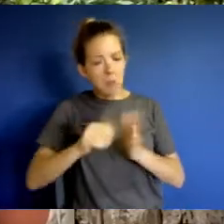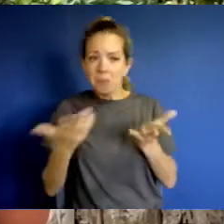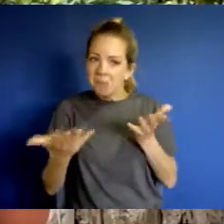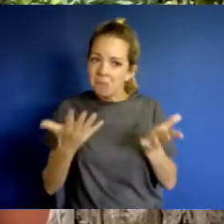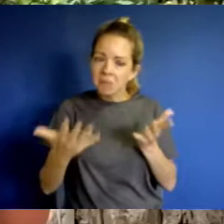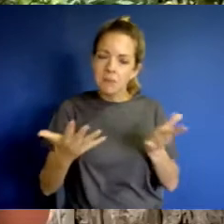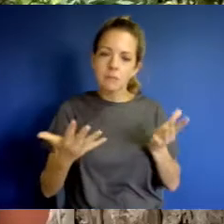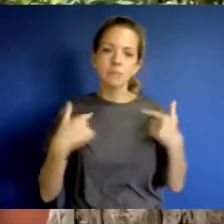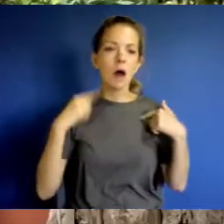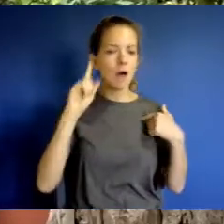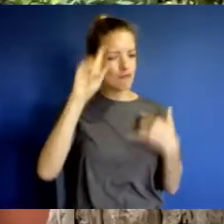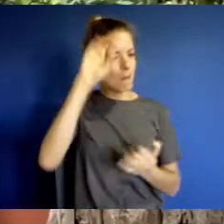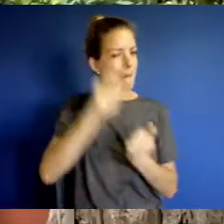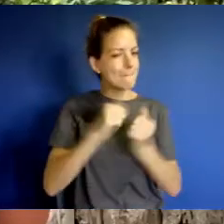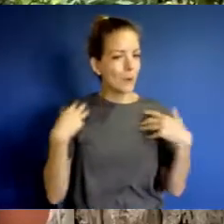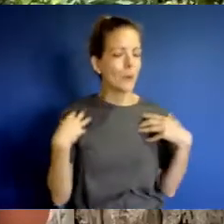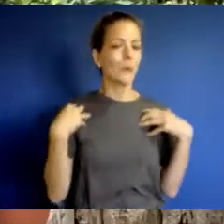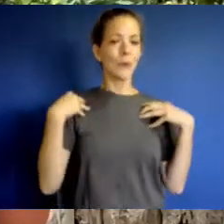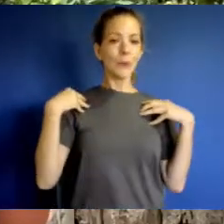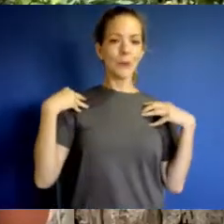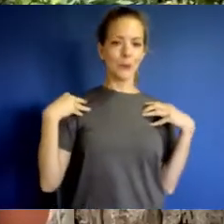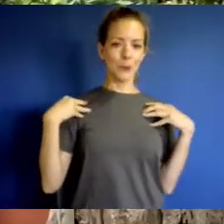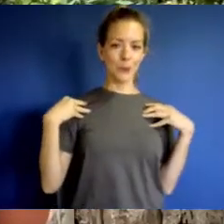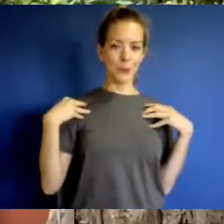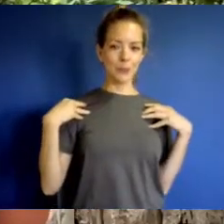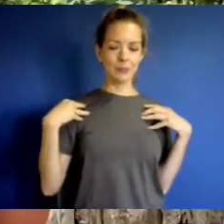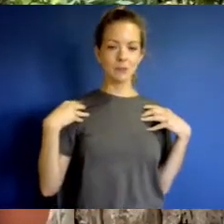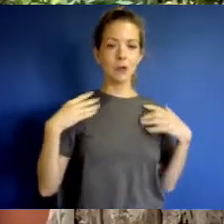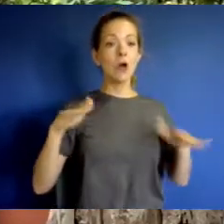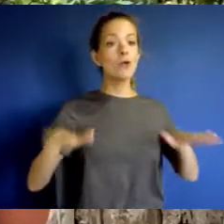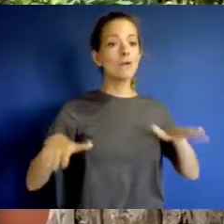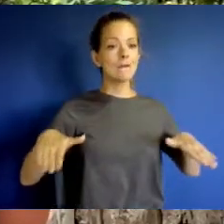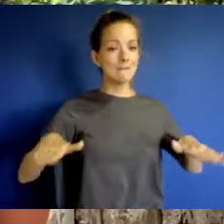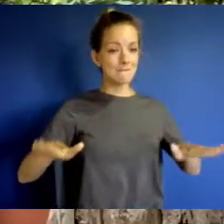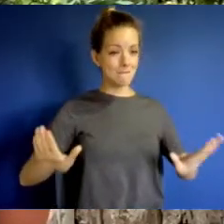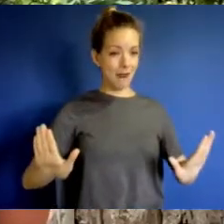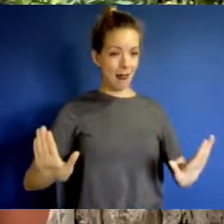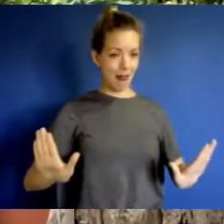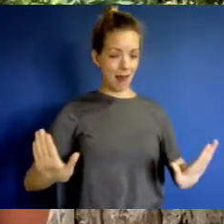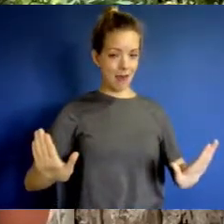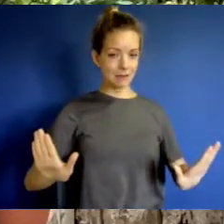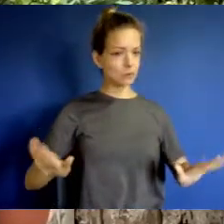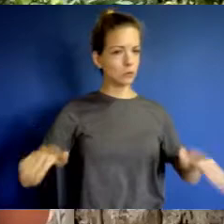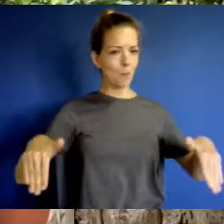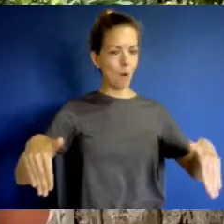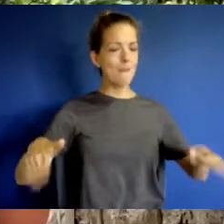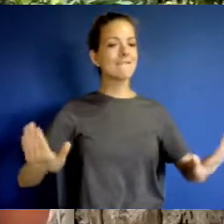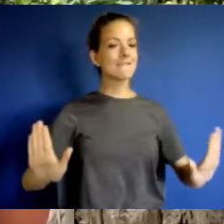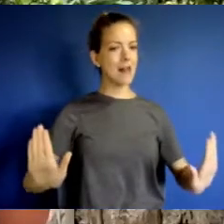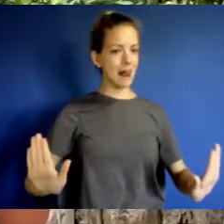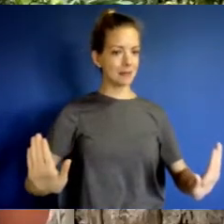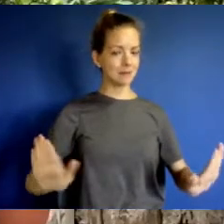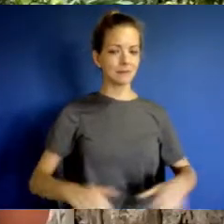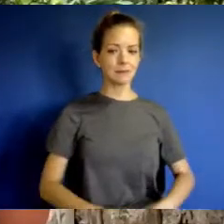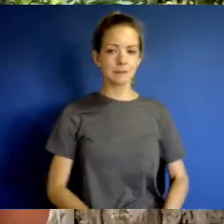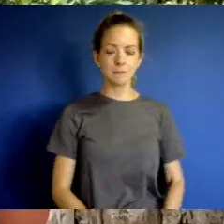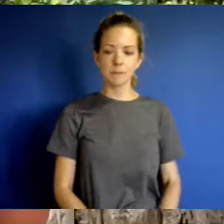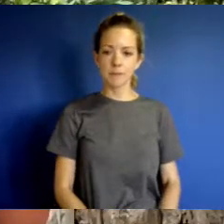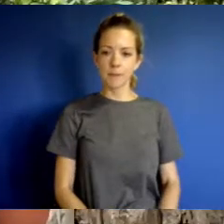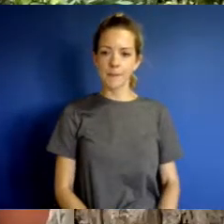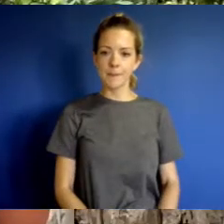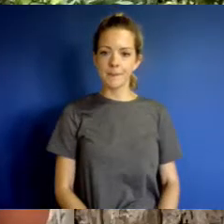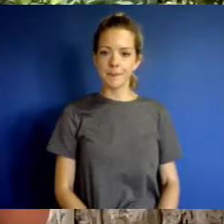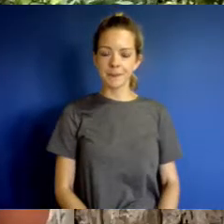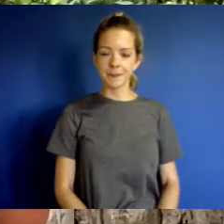and tall. Bring the feet flexed so that you're not pointing them, so that you've got some protection there, and see how